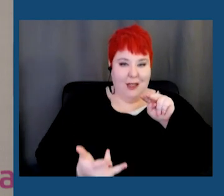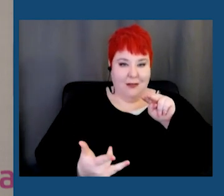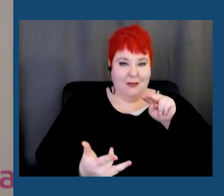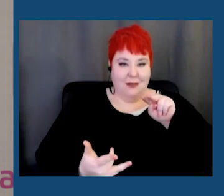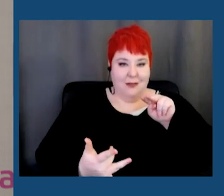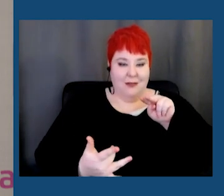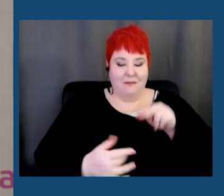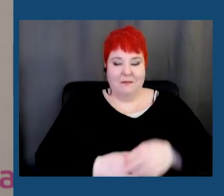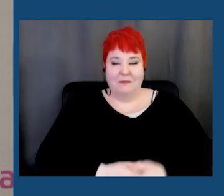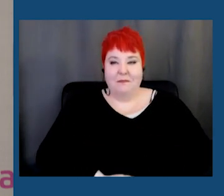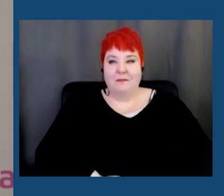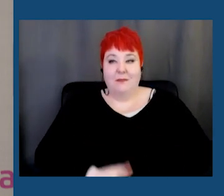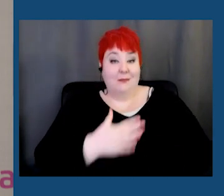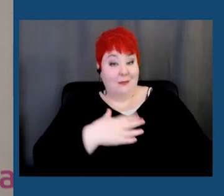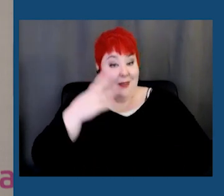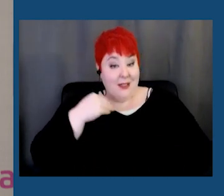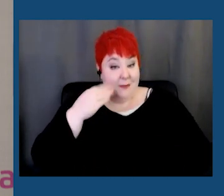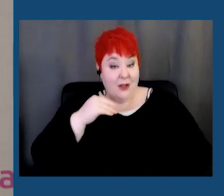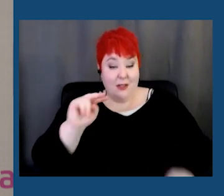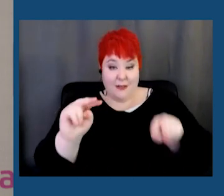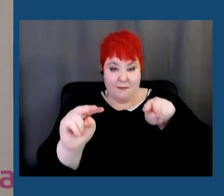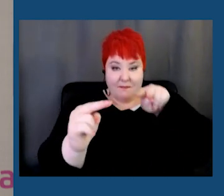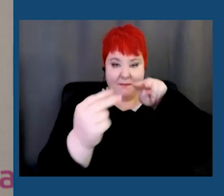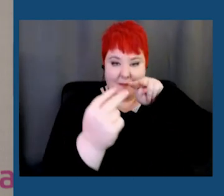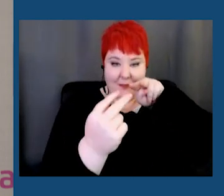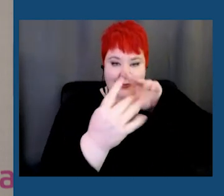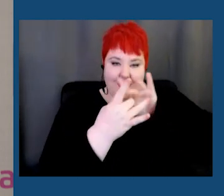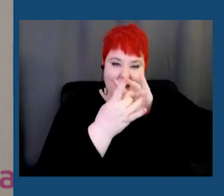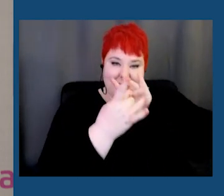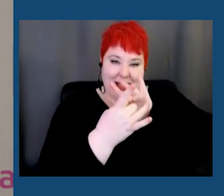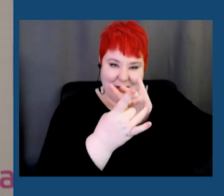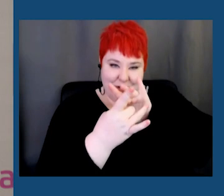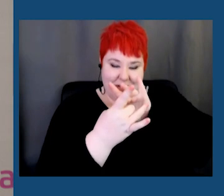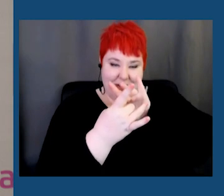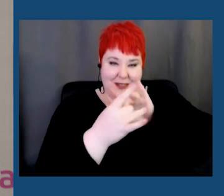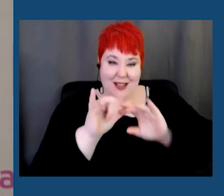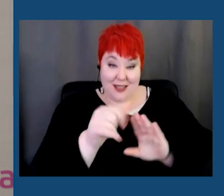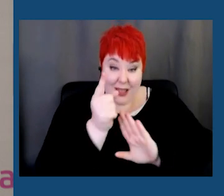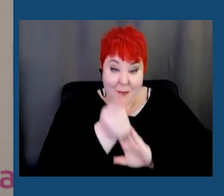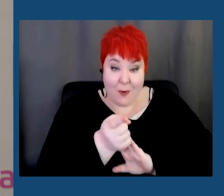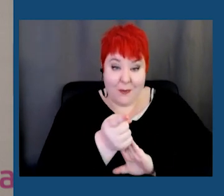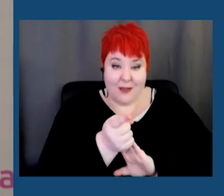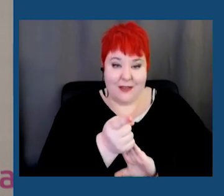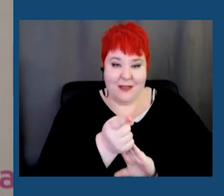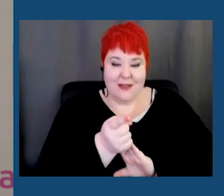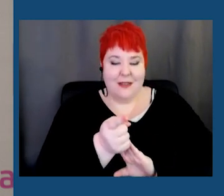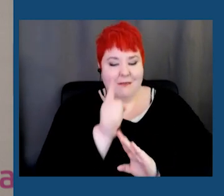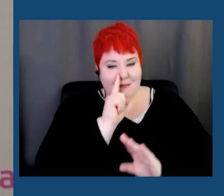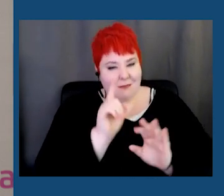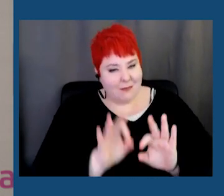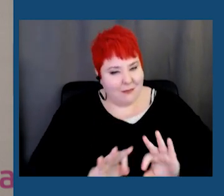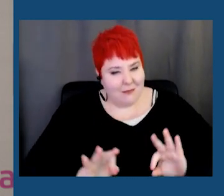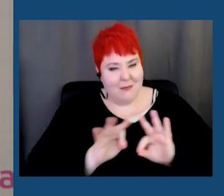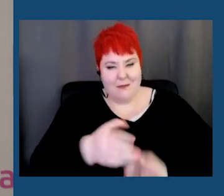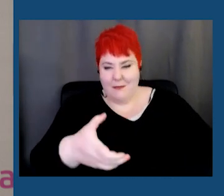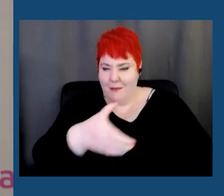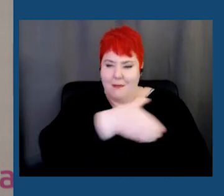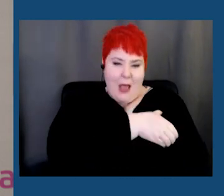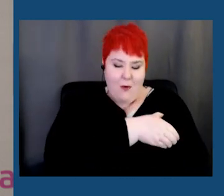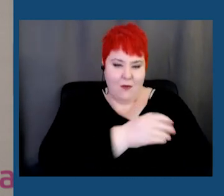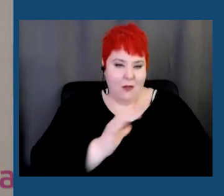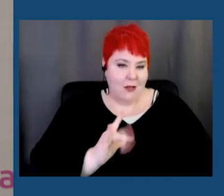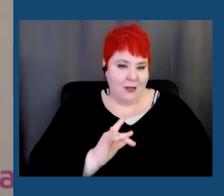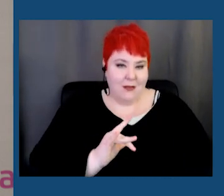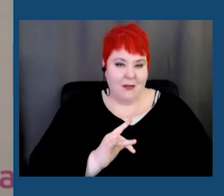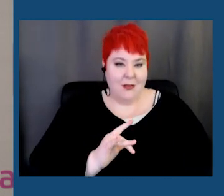experience, maintaining eye contact and connection in those moments is really powerful. It can